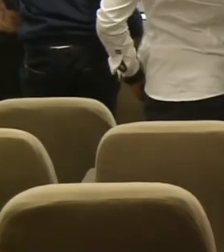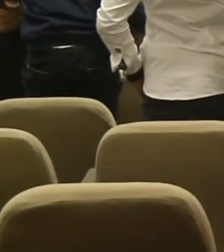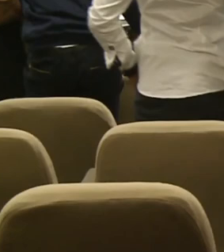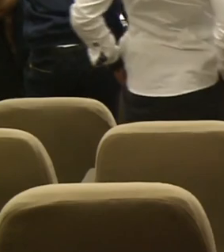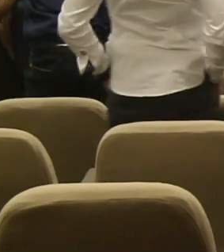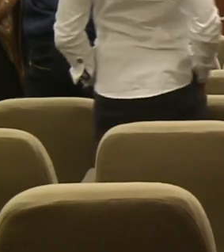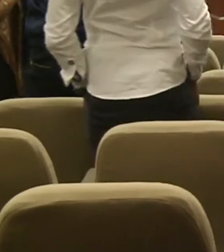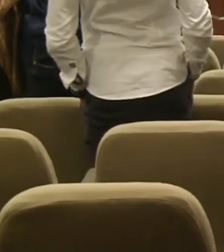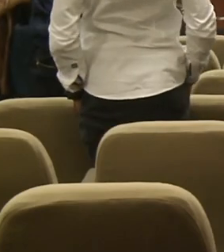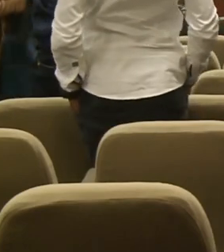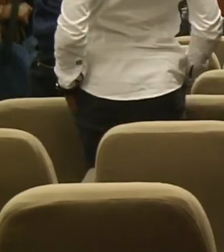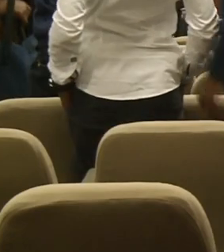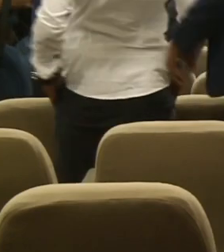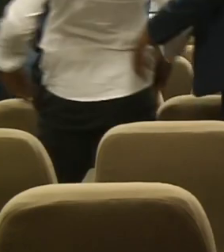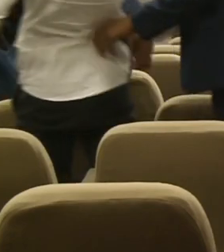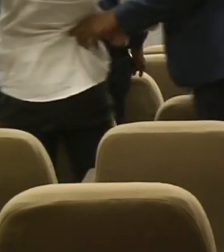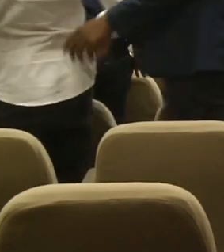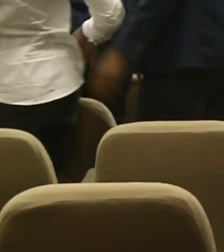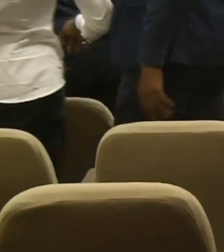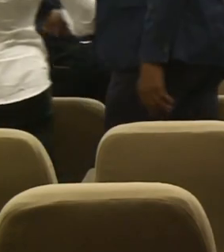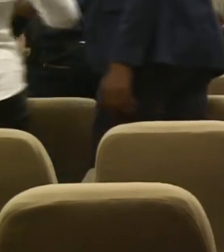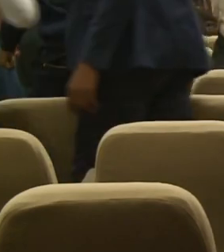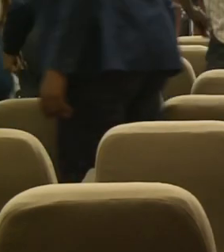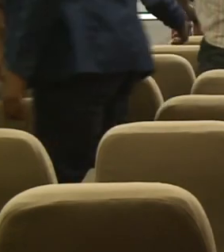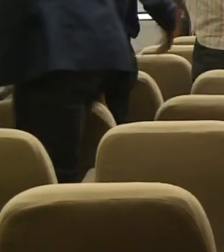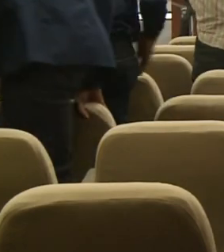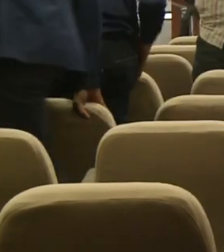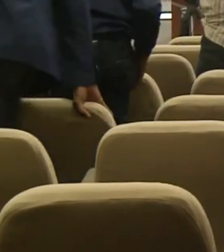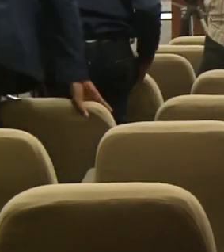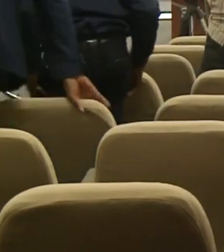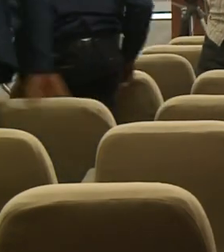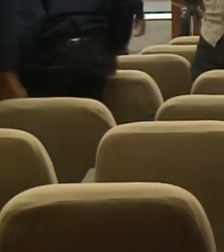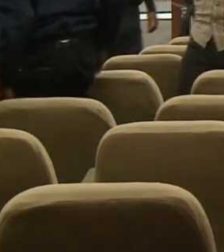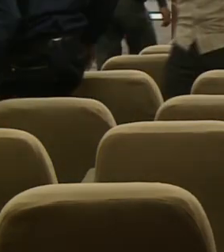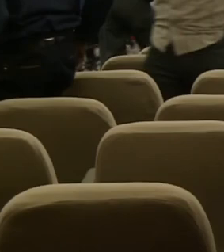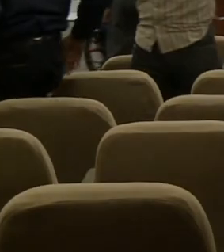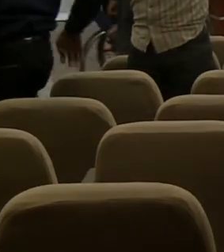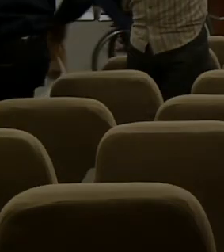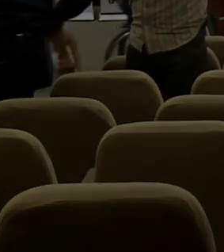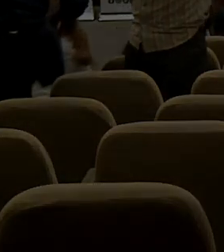Thank you so much. Okay, we'll see you, man. Thank you. Let me find your hand and squeeze it a little.